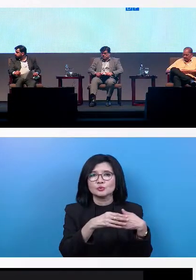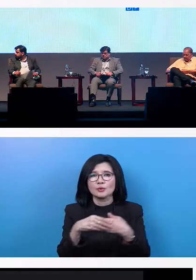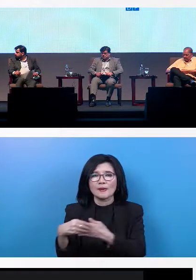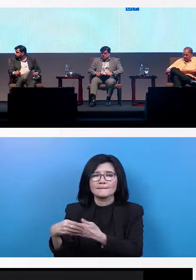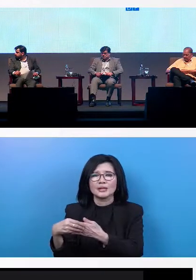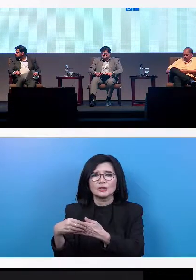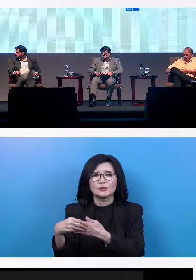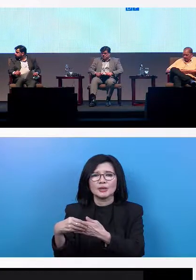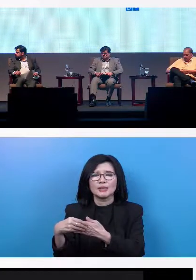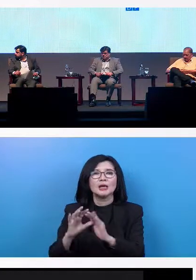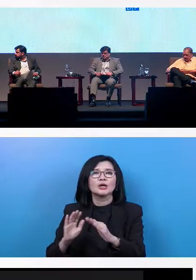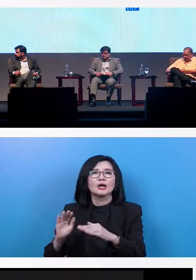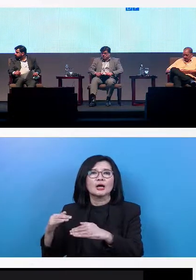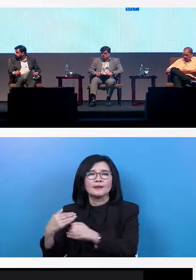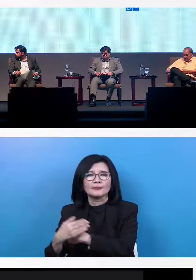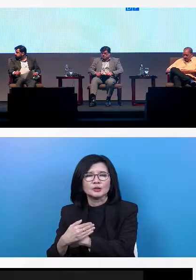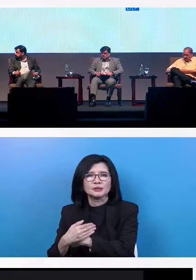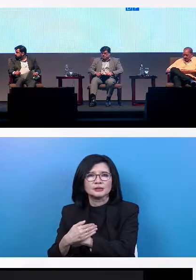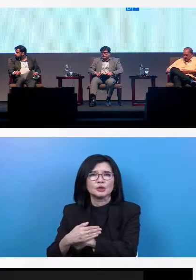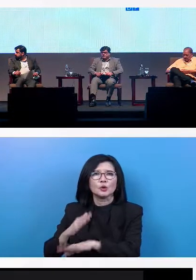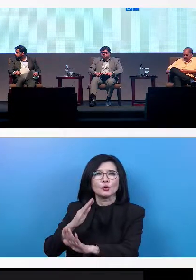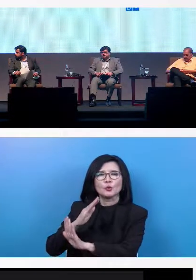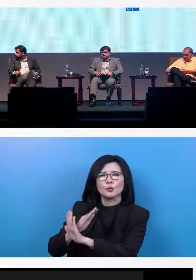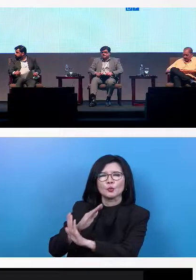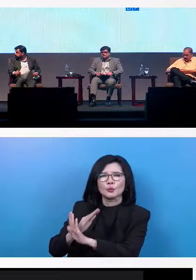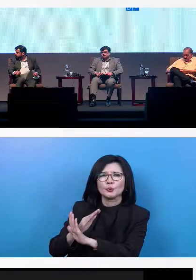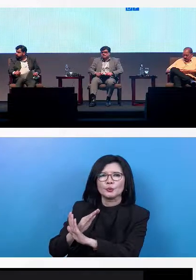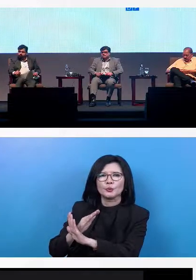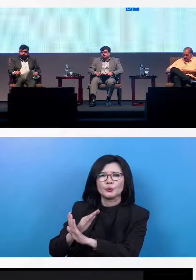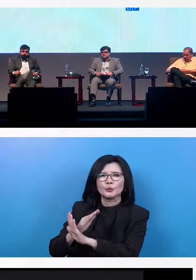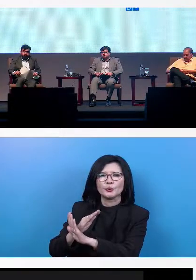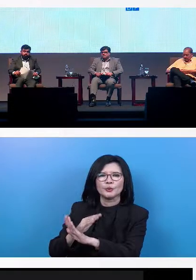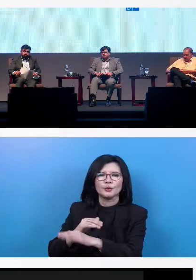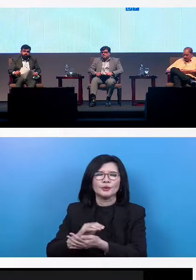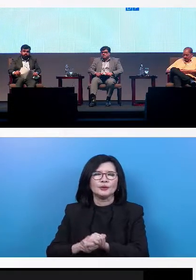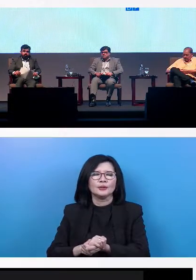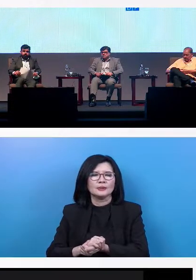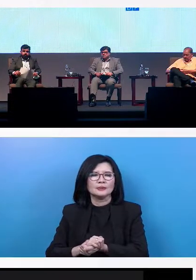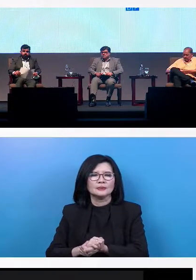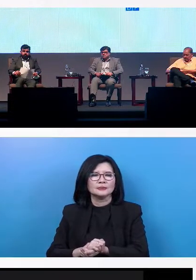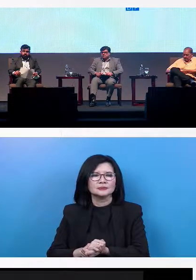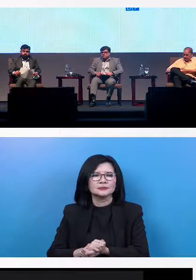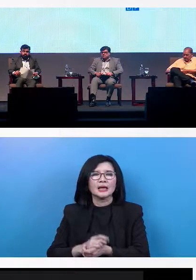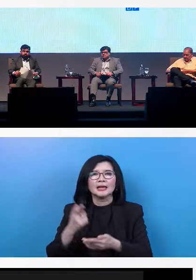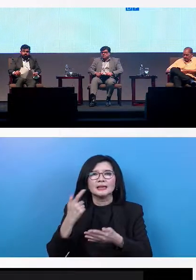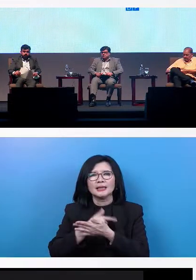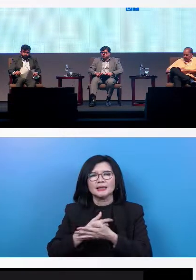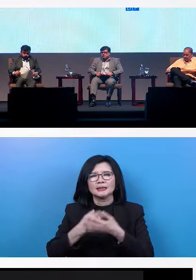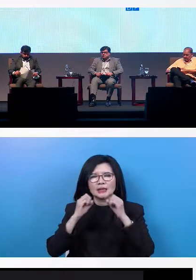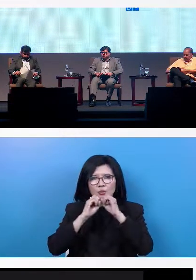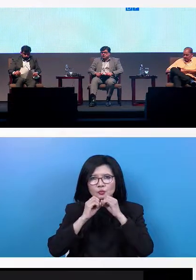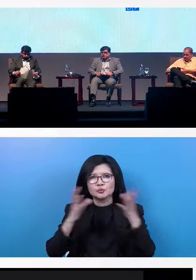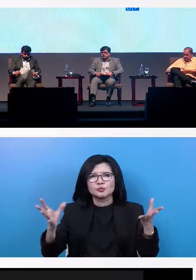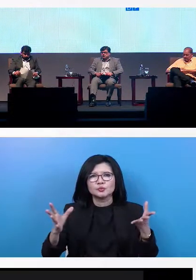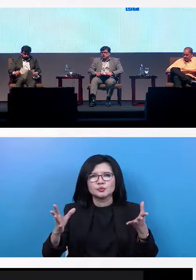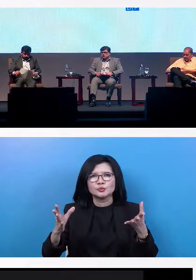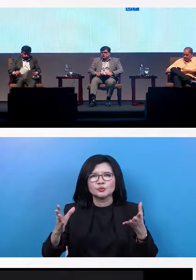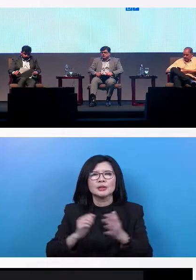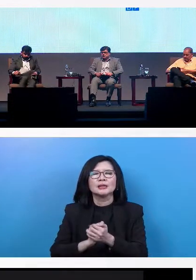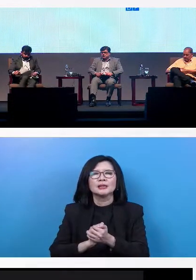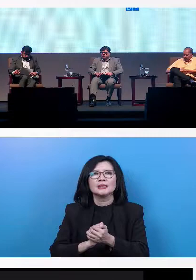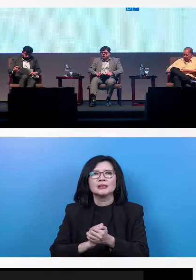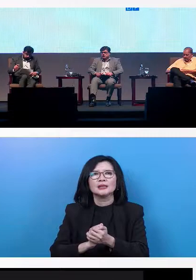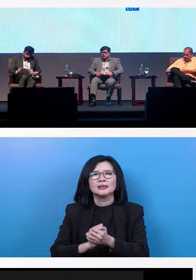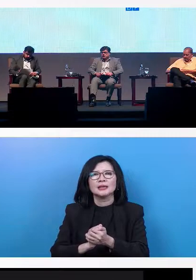prevention. And we issued this time last year. It's full of case studies of how